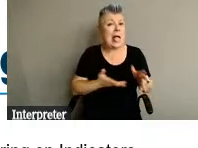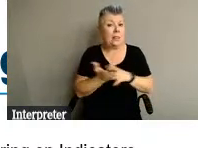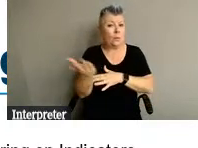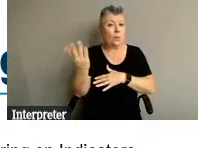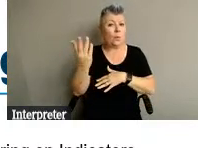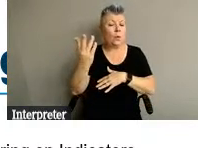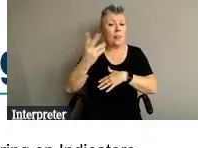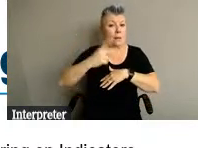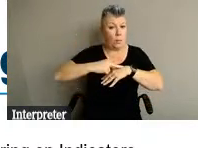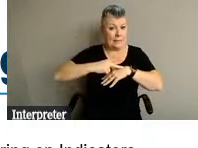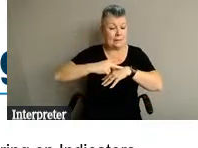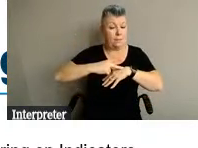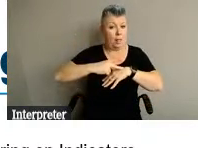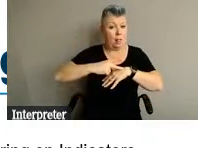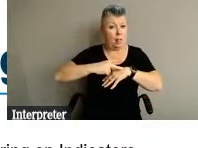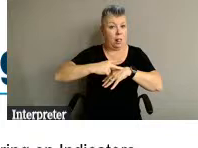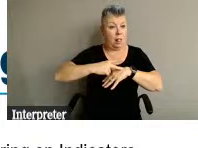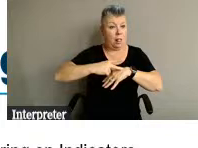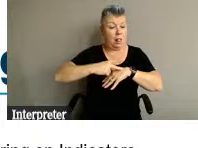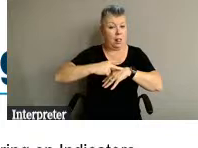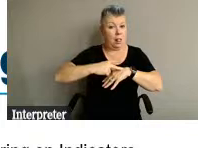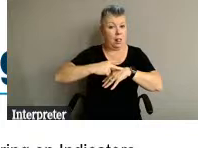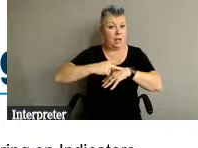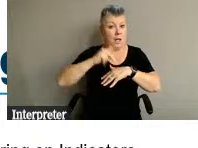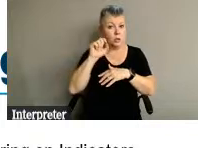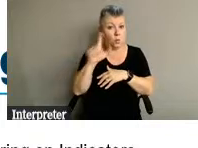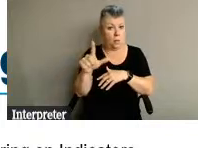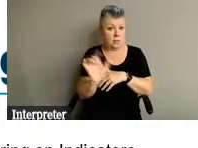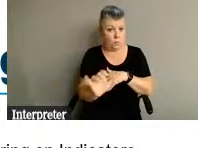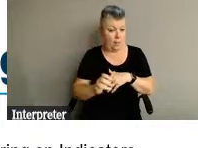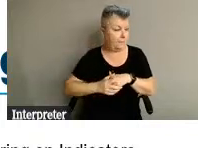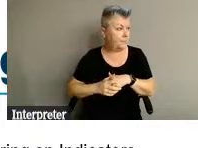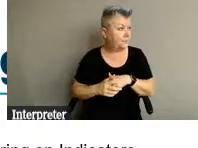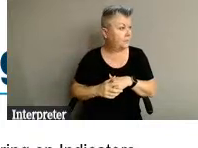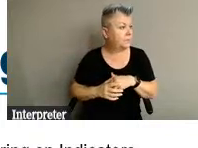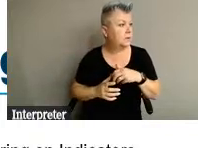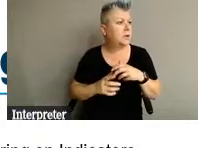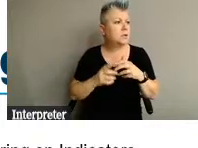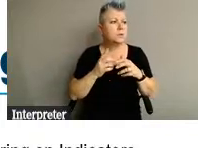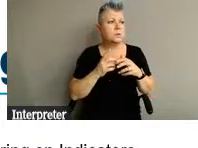principal tool, the principal coordinator tool. So what does your team do when there's a little?